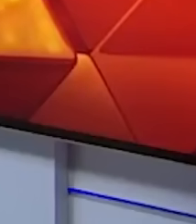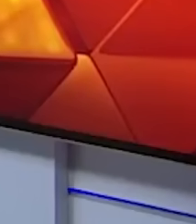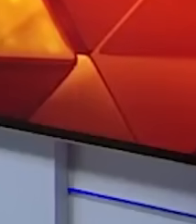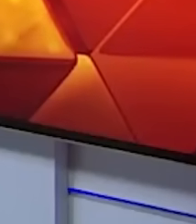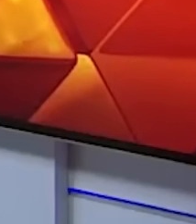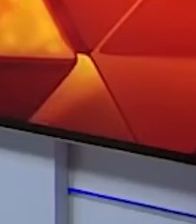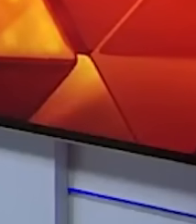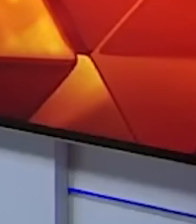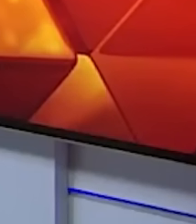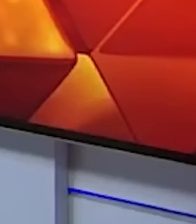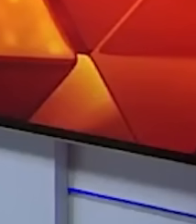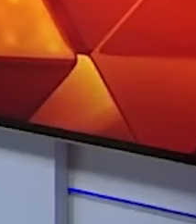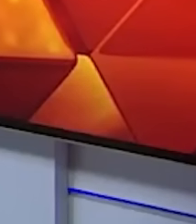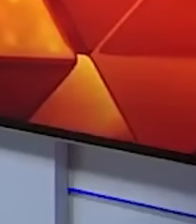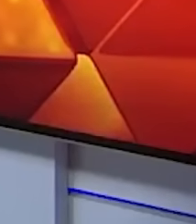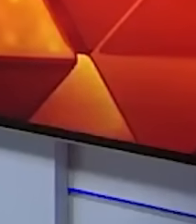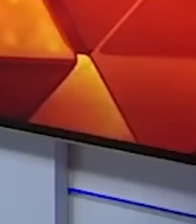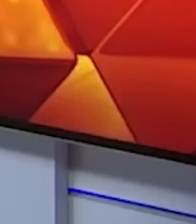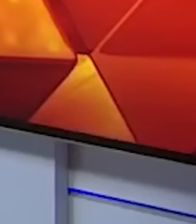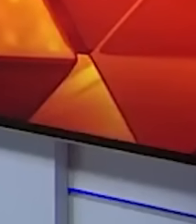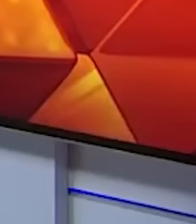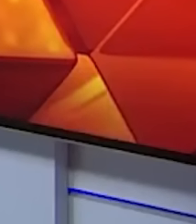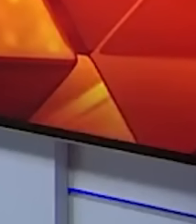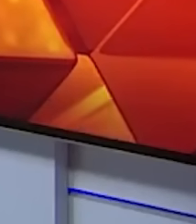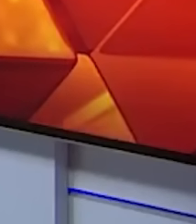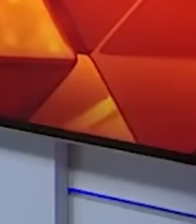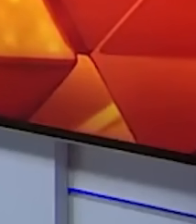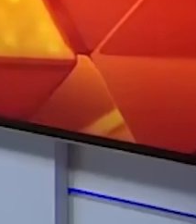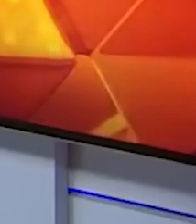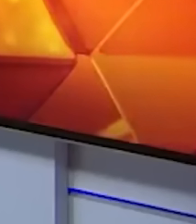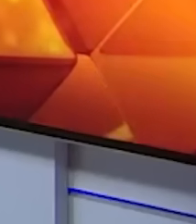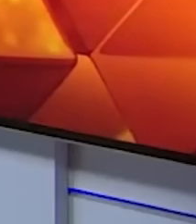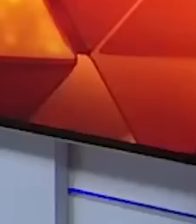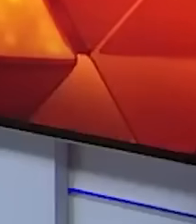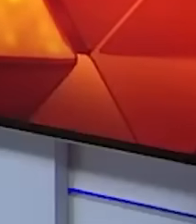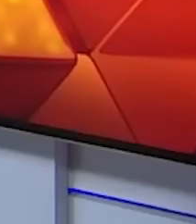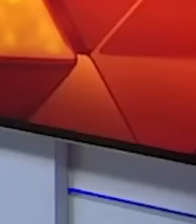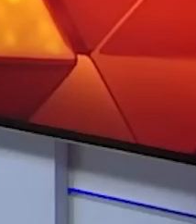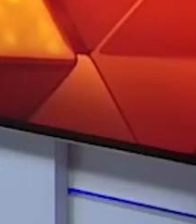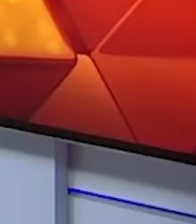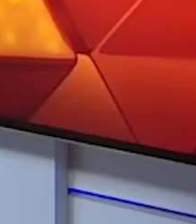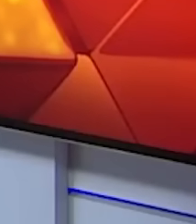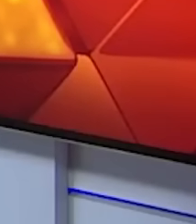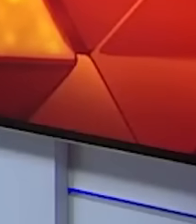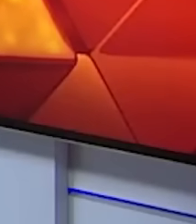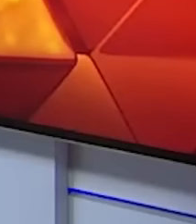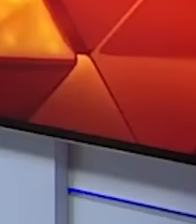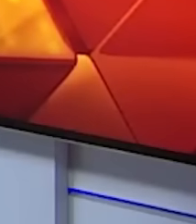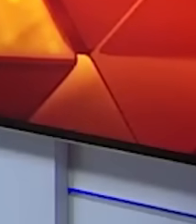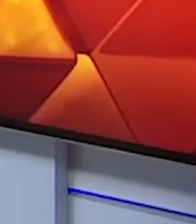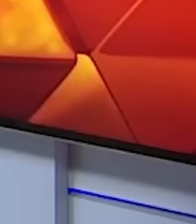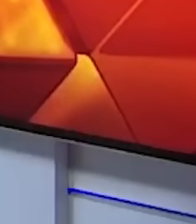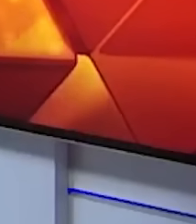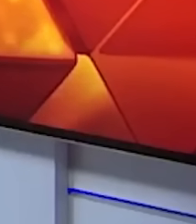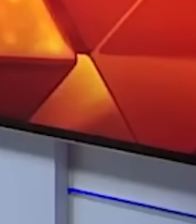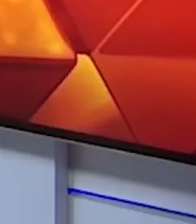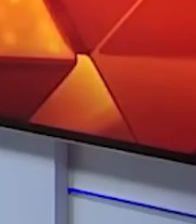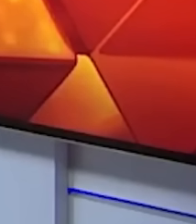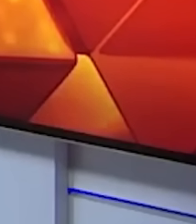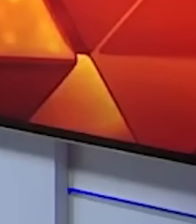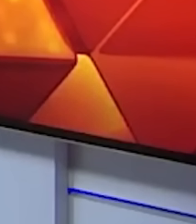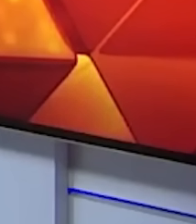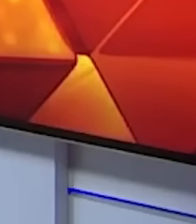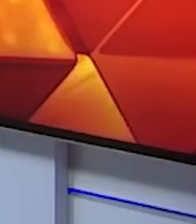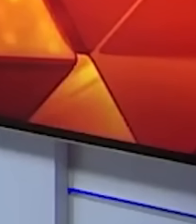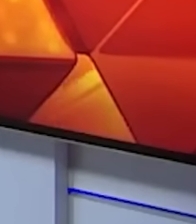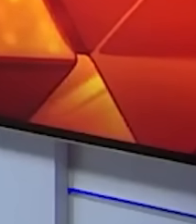Para sa mas mahabang chikahan, visit and subscribe to GMA Integrated News on YouTube. At para sa mga kapuso natin abroad, samahan niyo